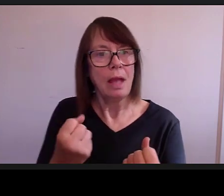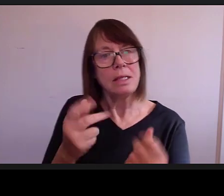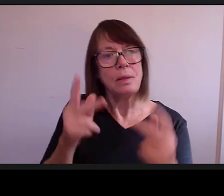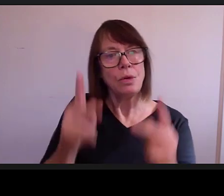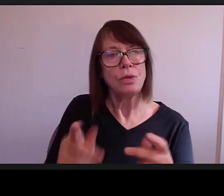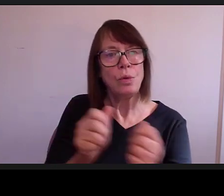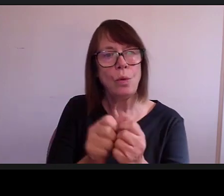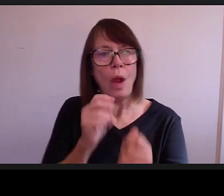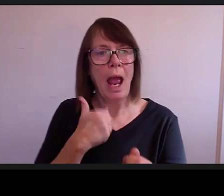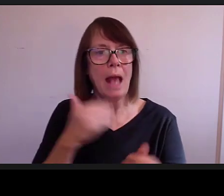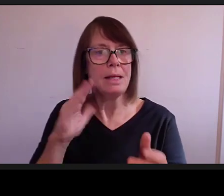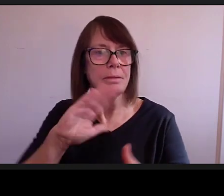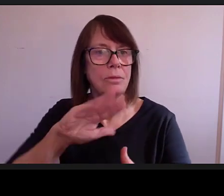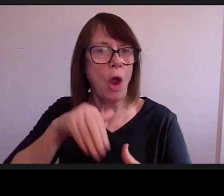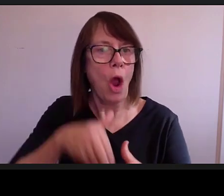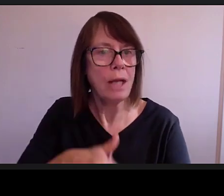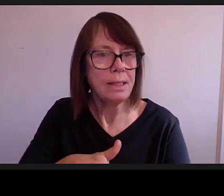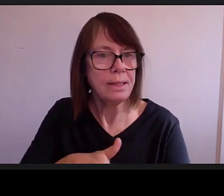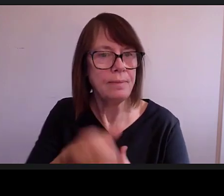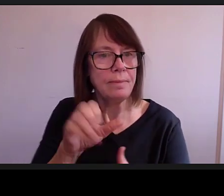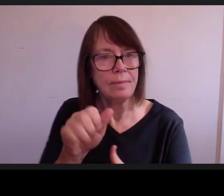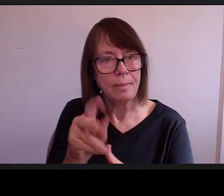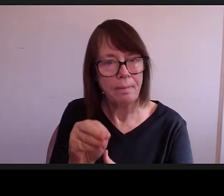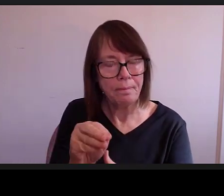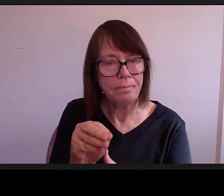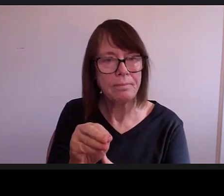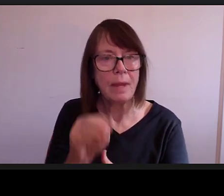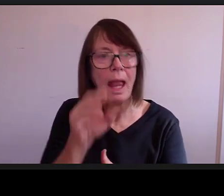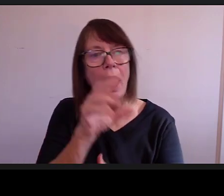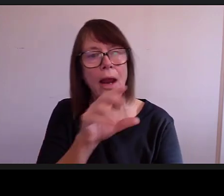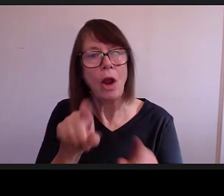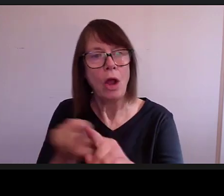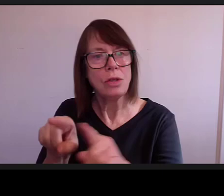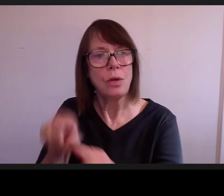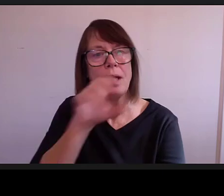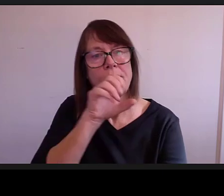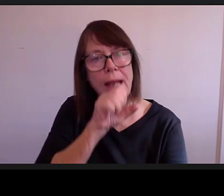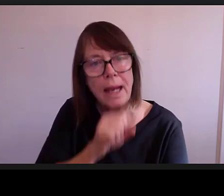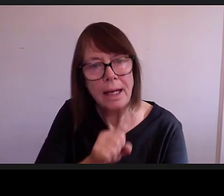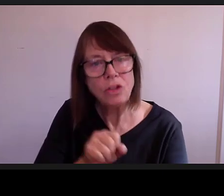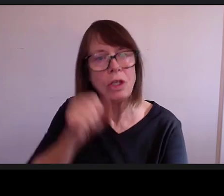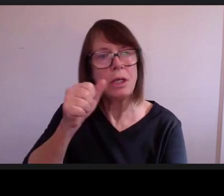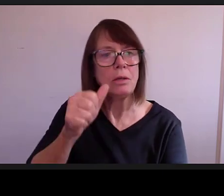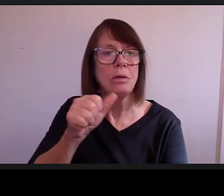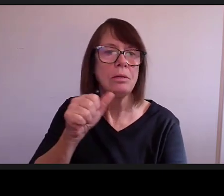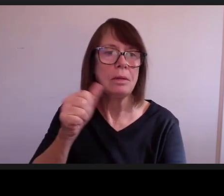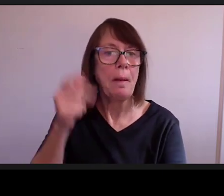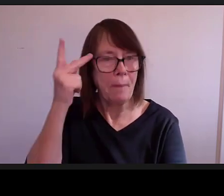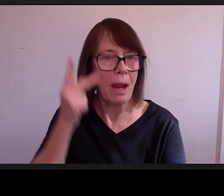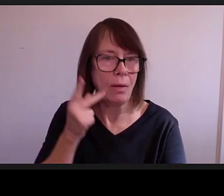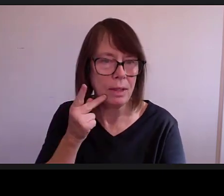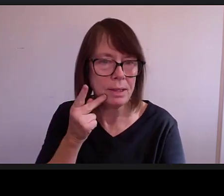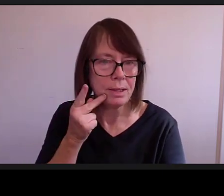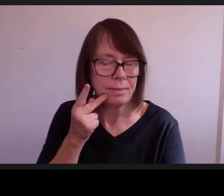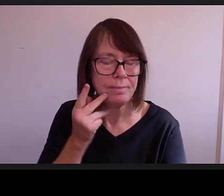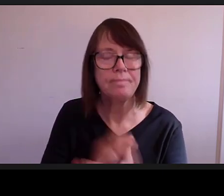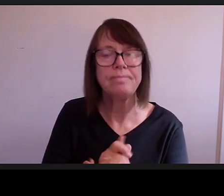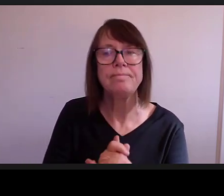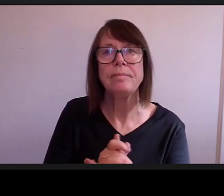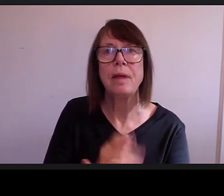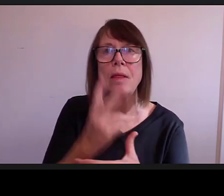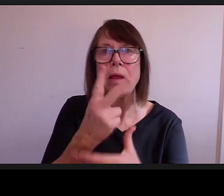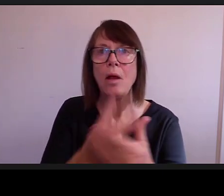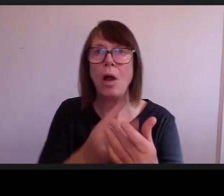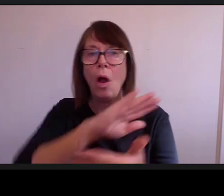child to aging parents who are also working to access healthcare. They bring a passion and understanding to